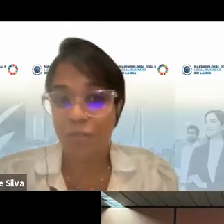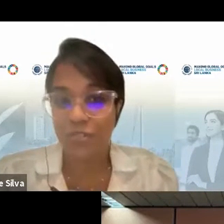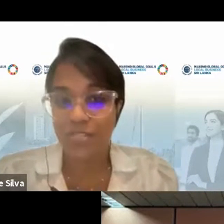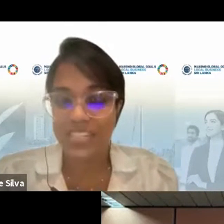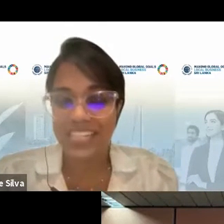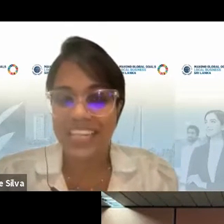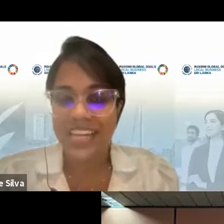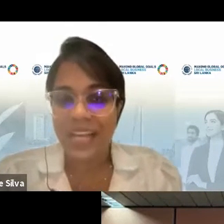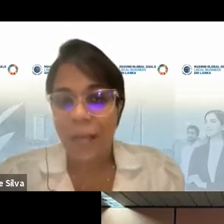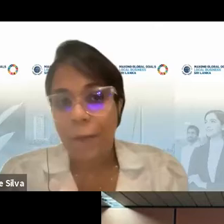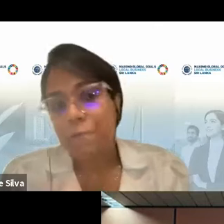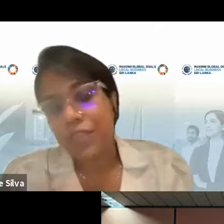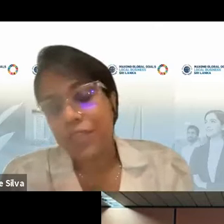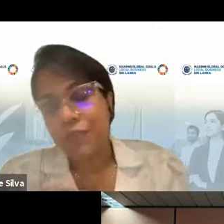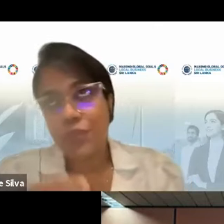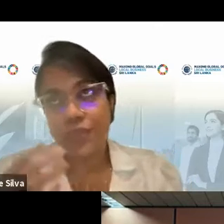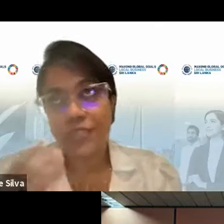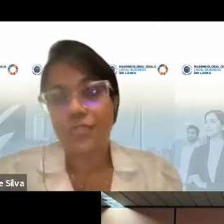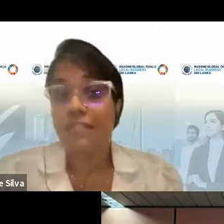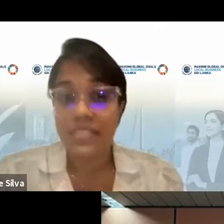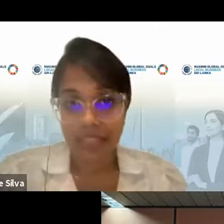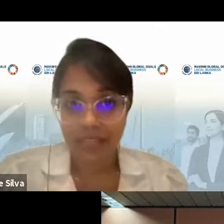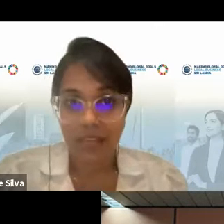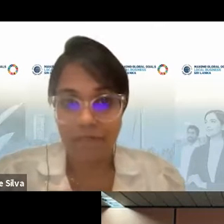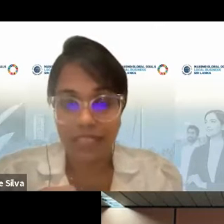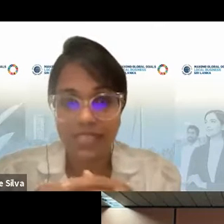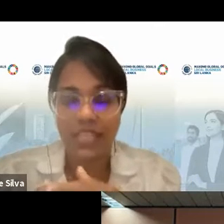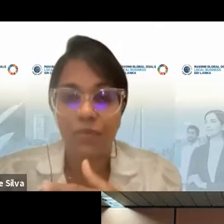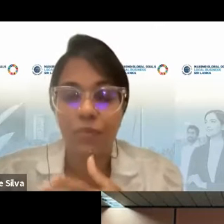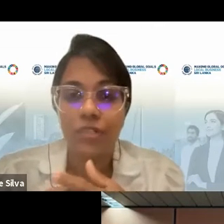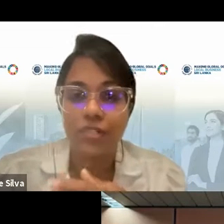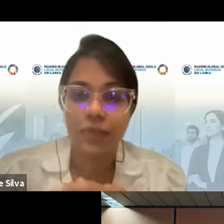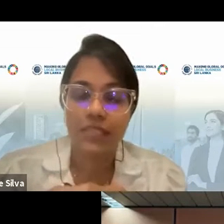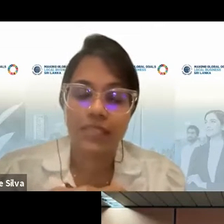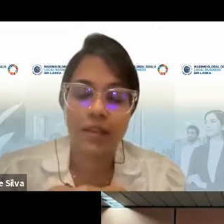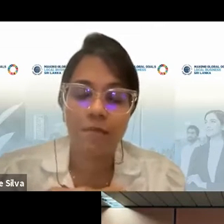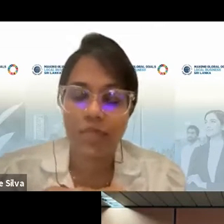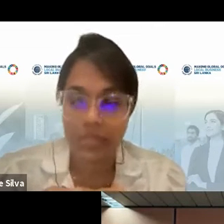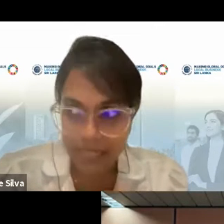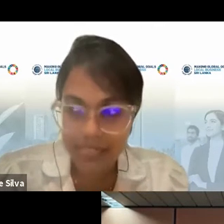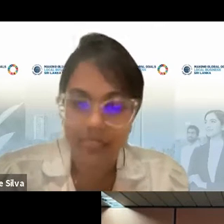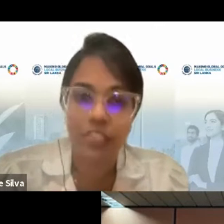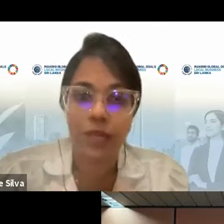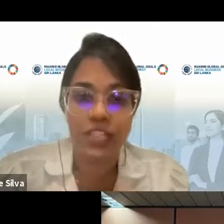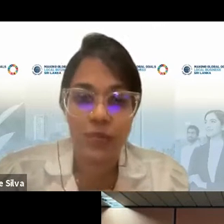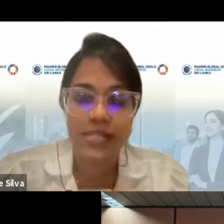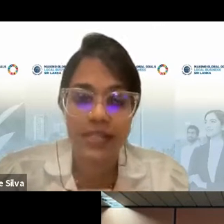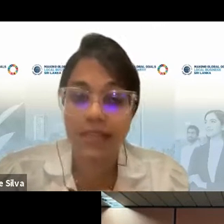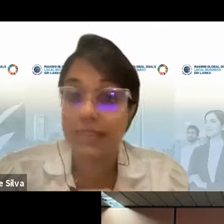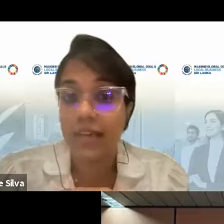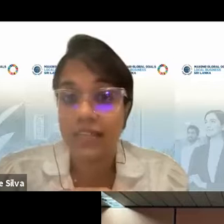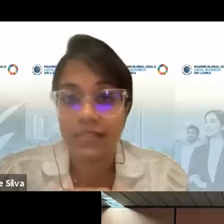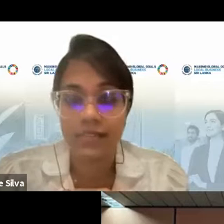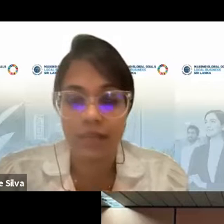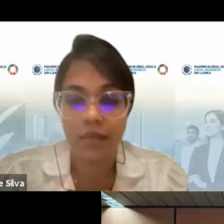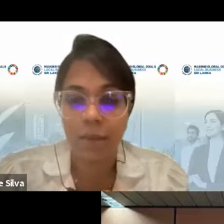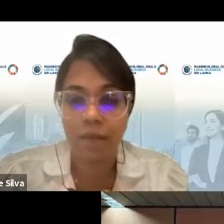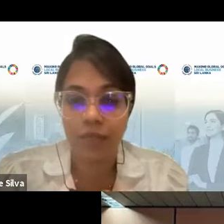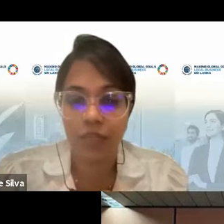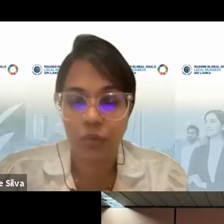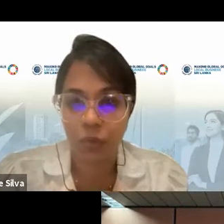into opportunity. Few of the travel sector companies that we worked with last year in 2020 at the height of